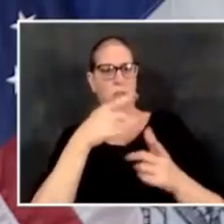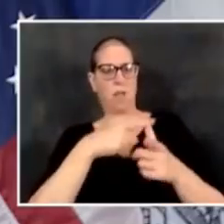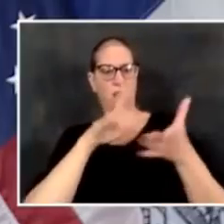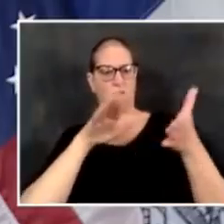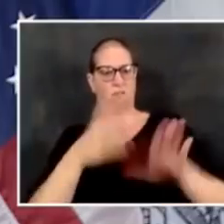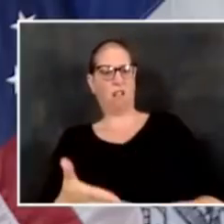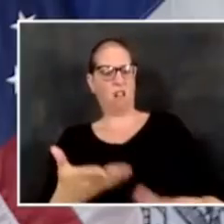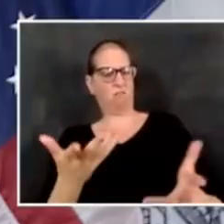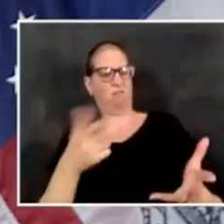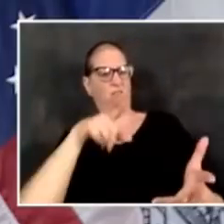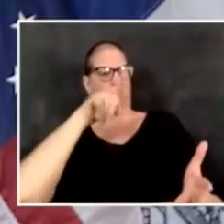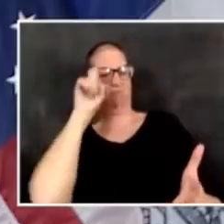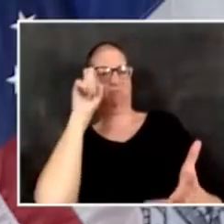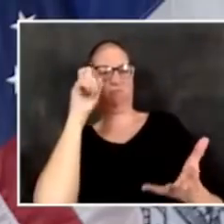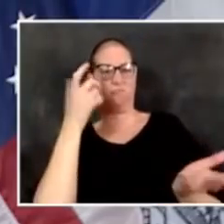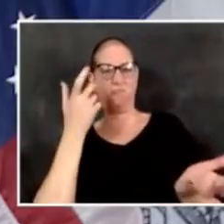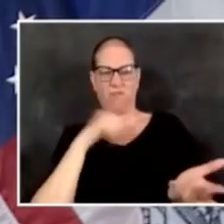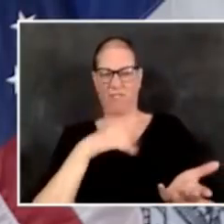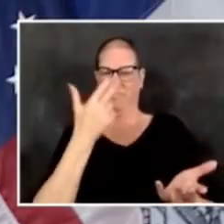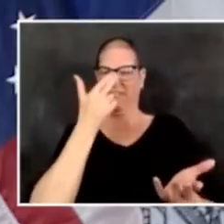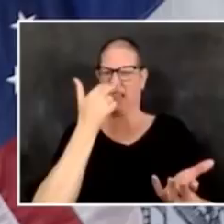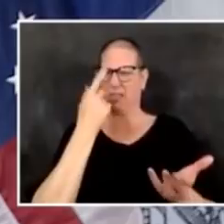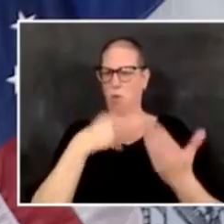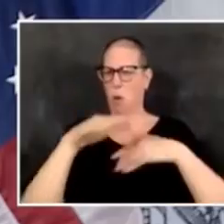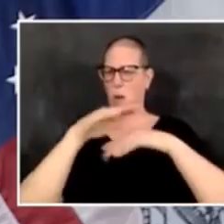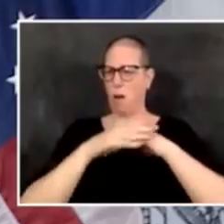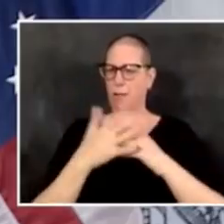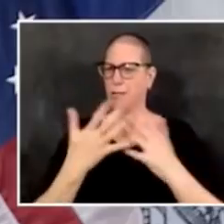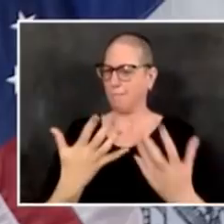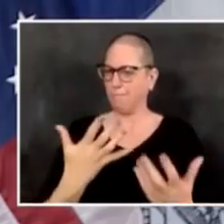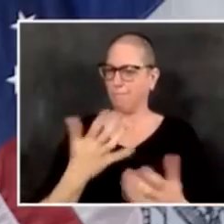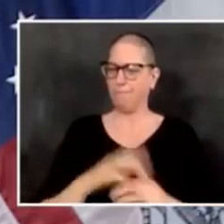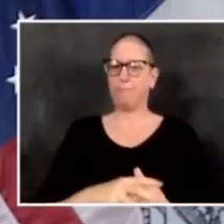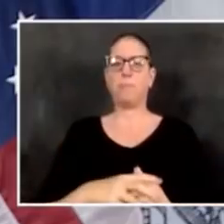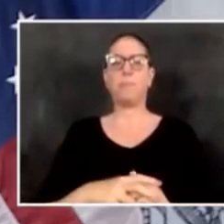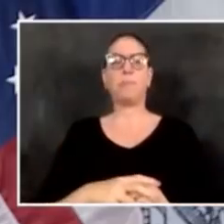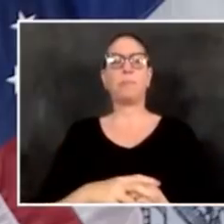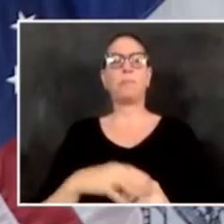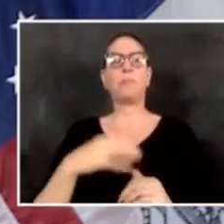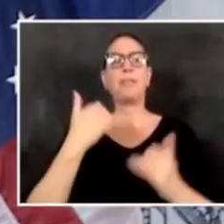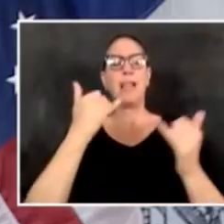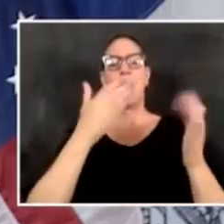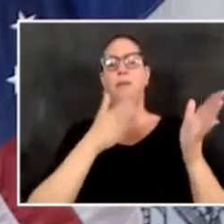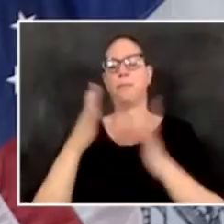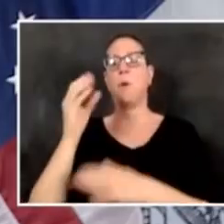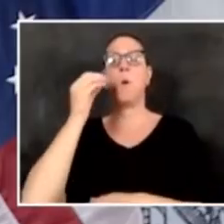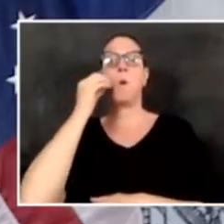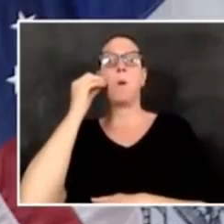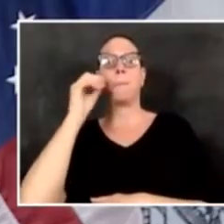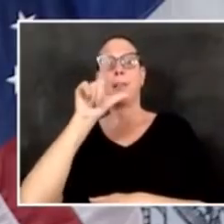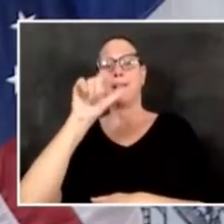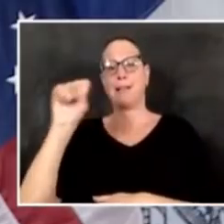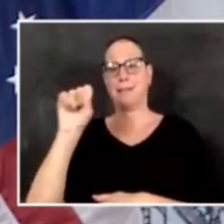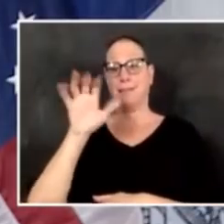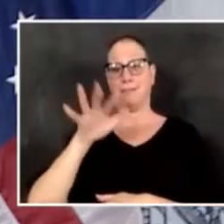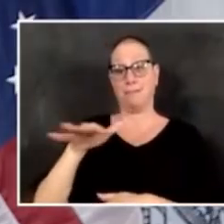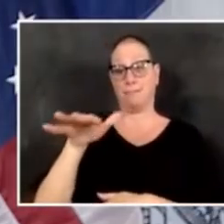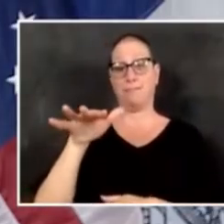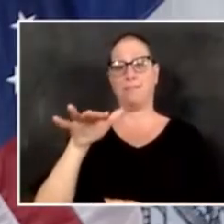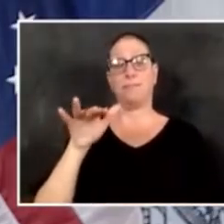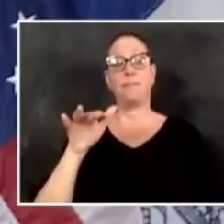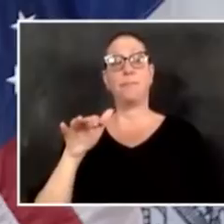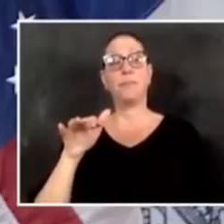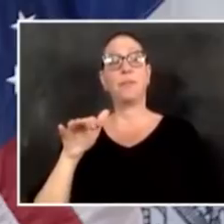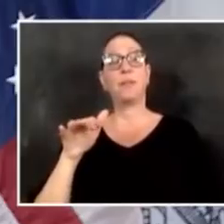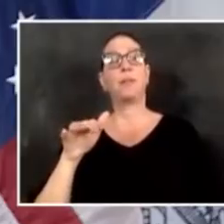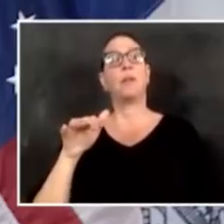the question of what's been happening with our street homeless, again, different reality for people in shelters, but for the street homeless,